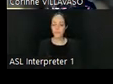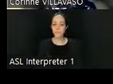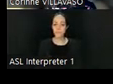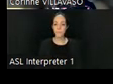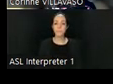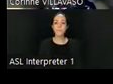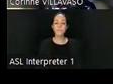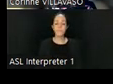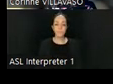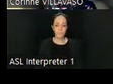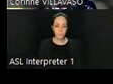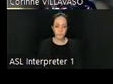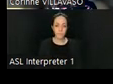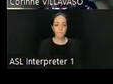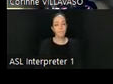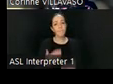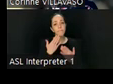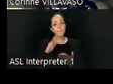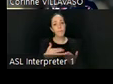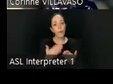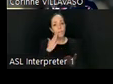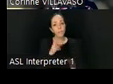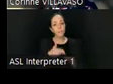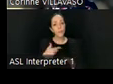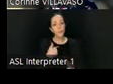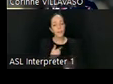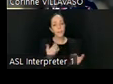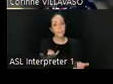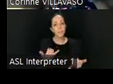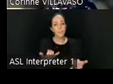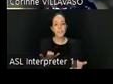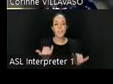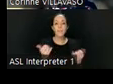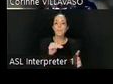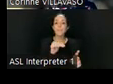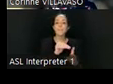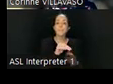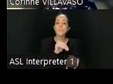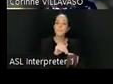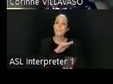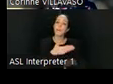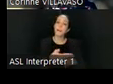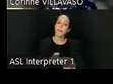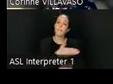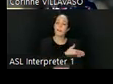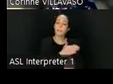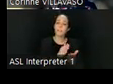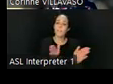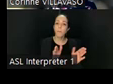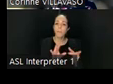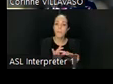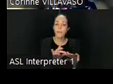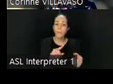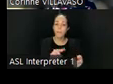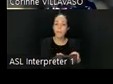Now thank you all for joining us. As a reminder, you can now submit advanced public comment to the Police Accountability